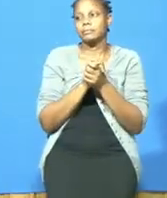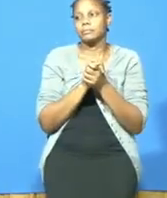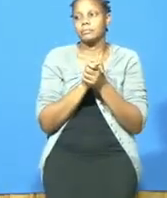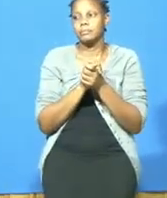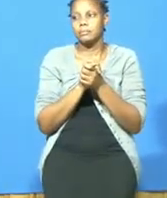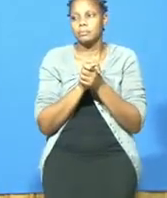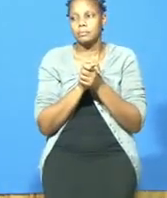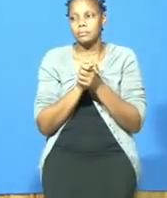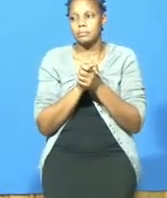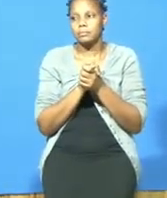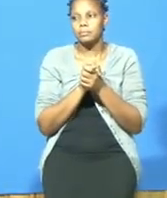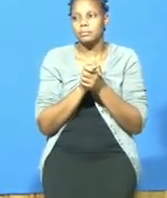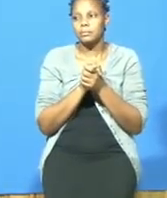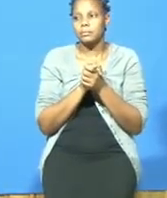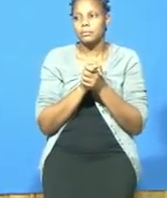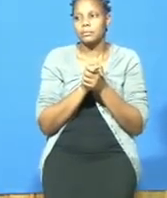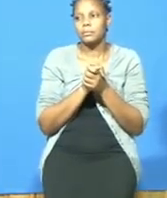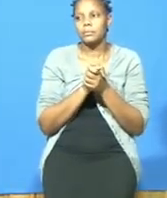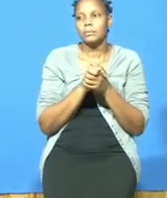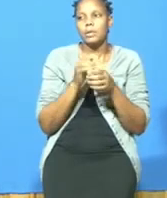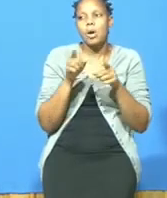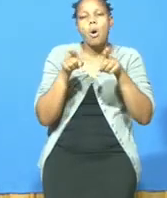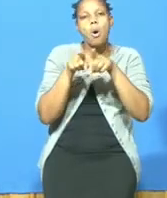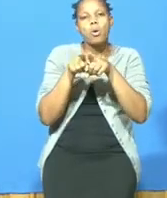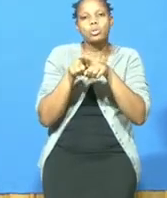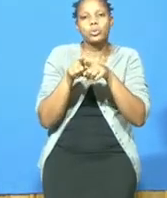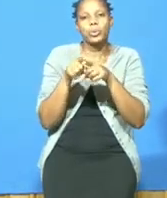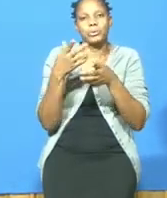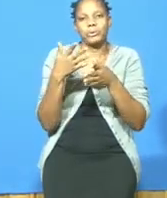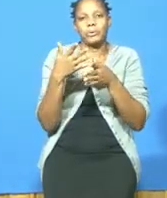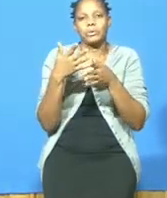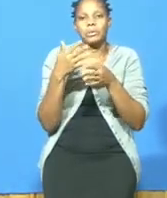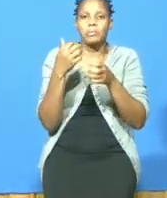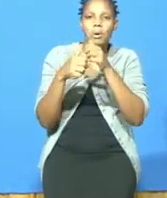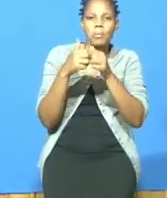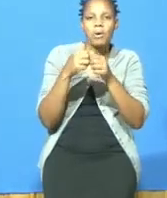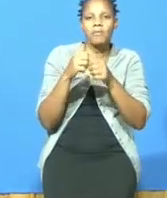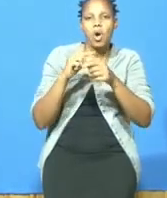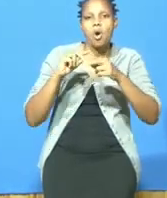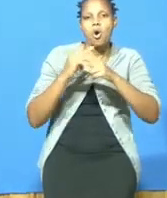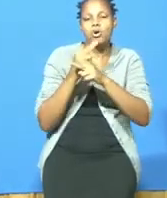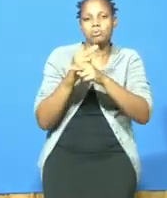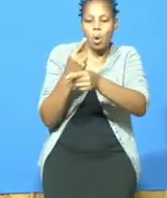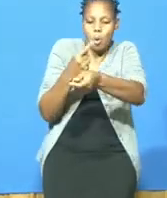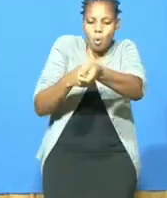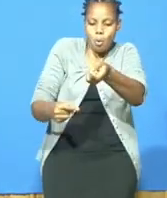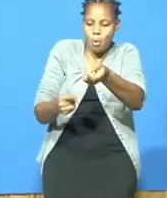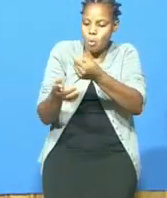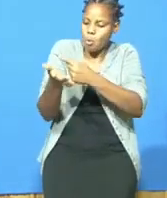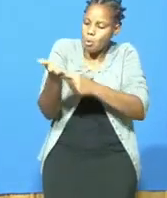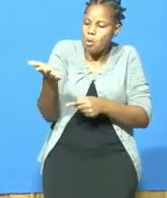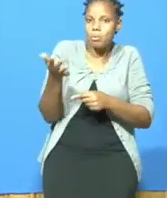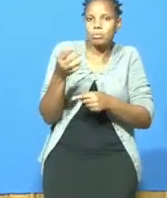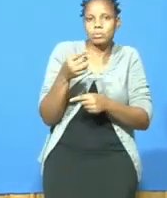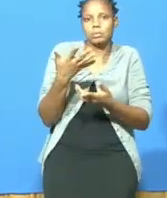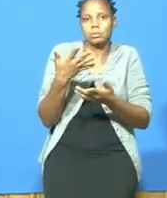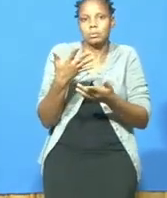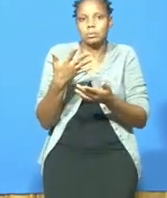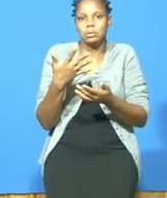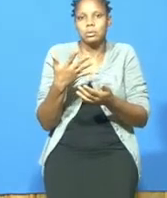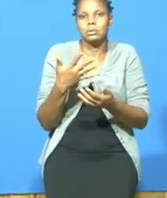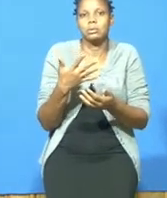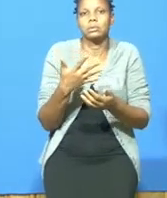also the issue of body image concerns. You know, persons may visit, especially for young